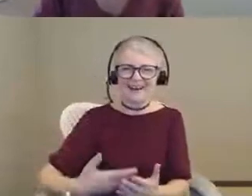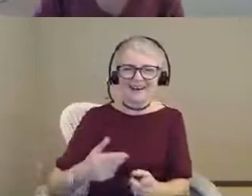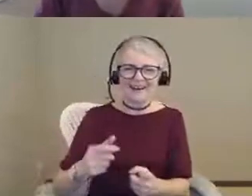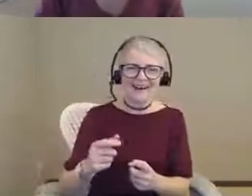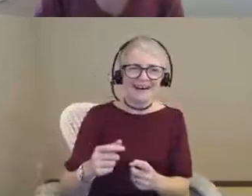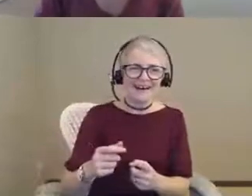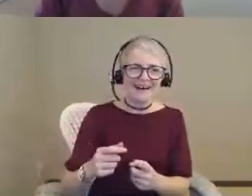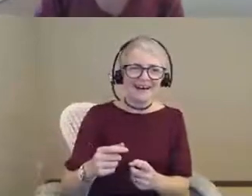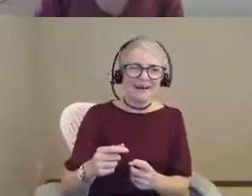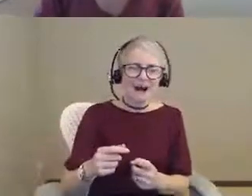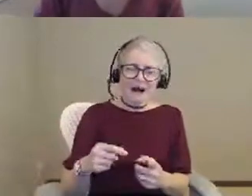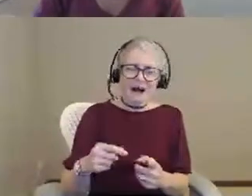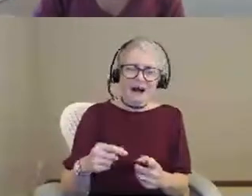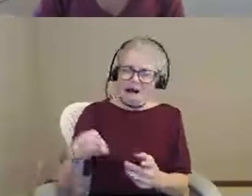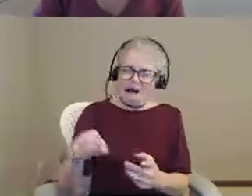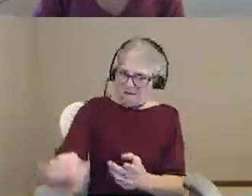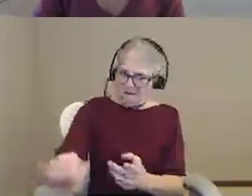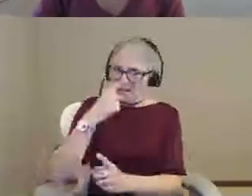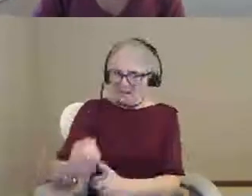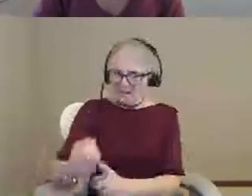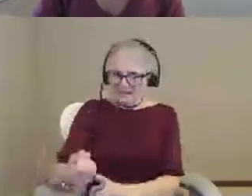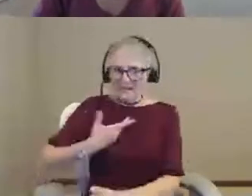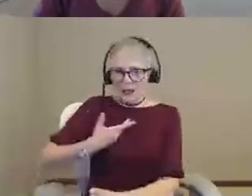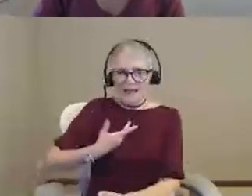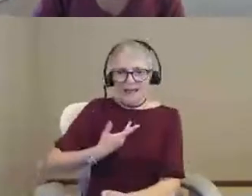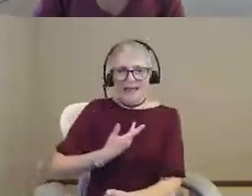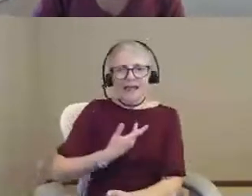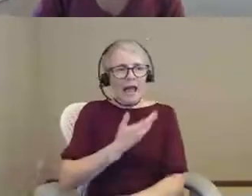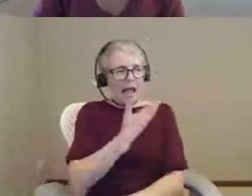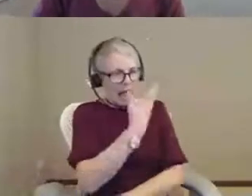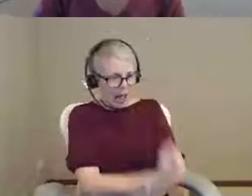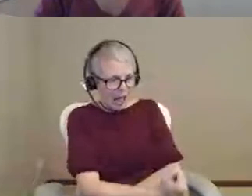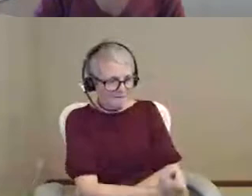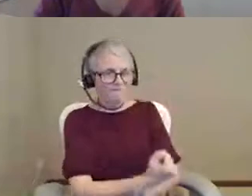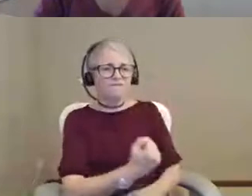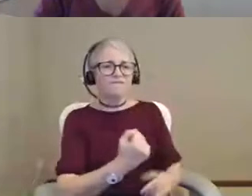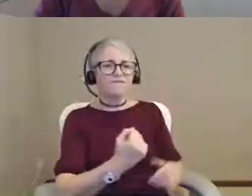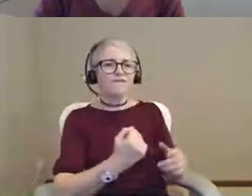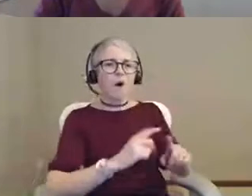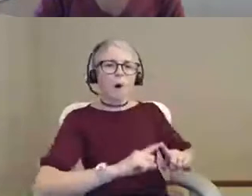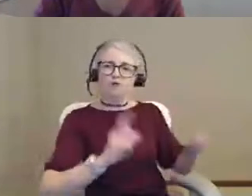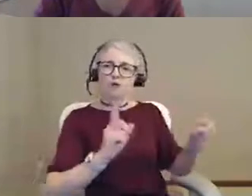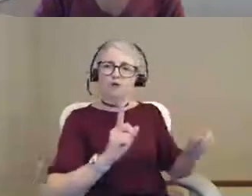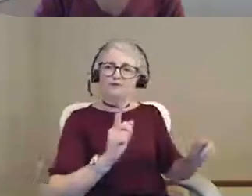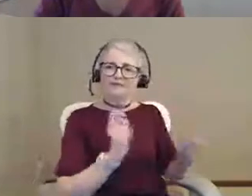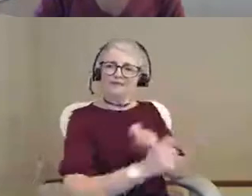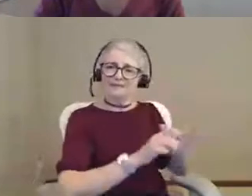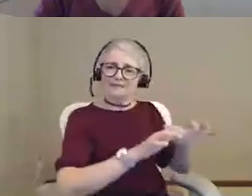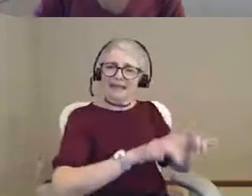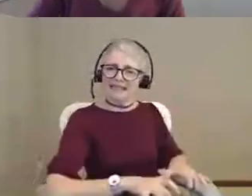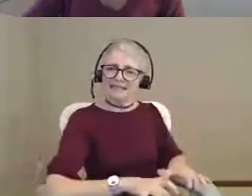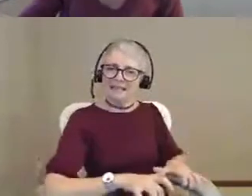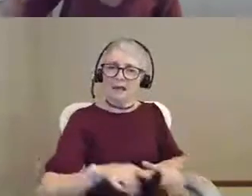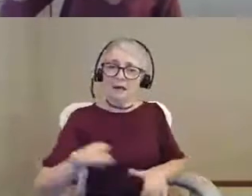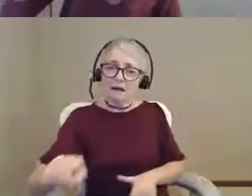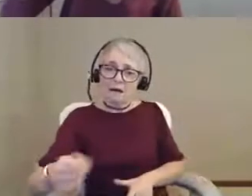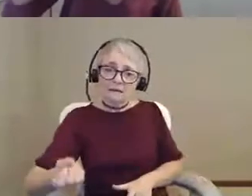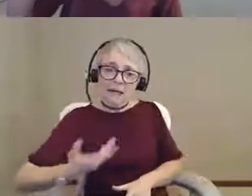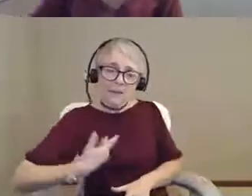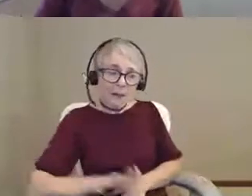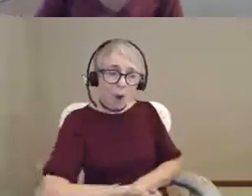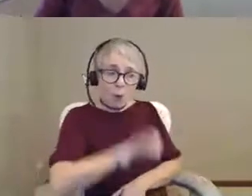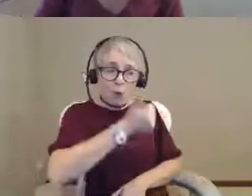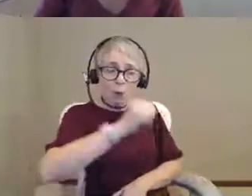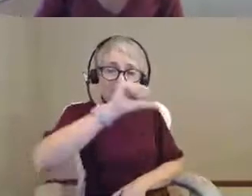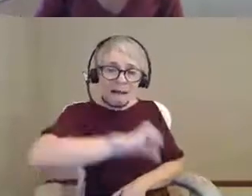tool can't tell me if it's good alt text. And there's so many things that it just can't check. So we really need to be partners as